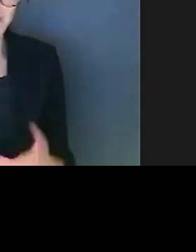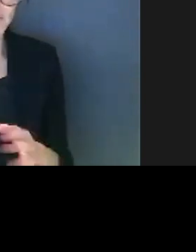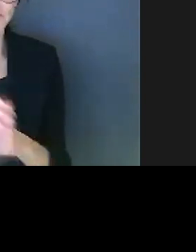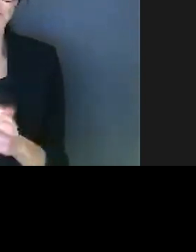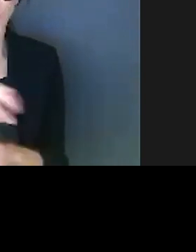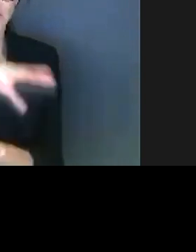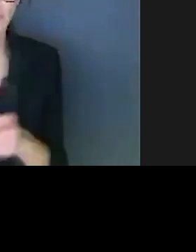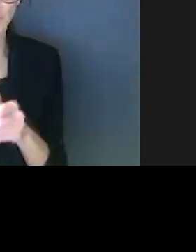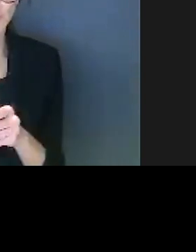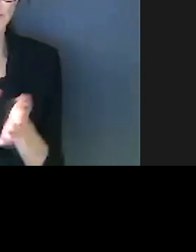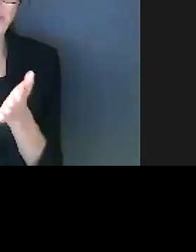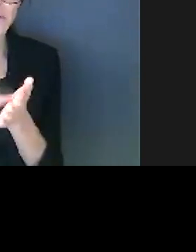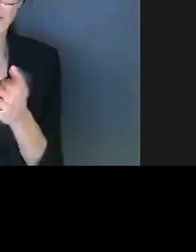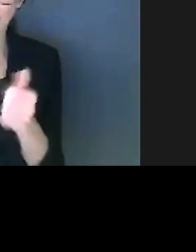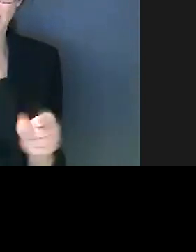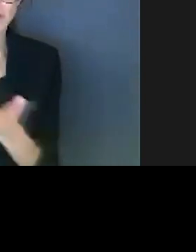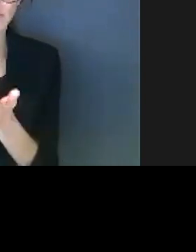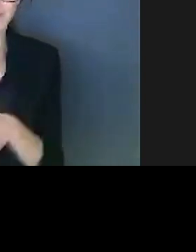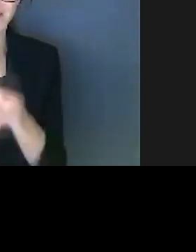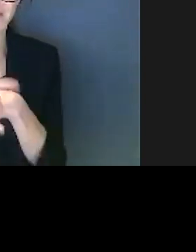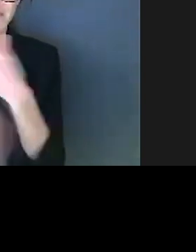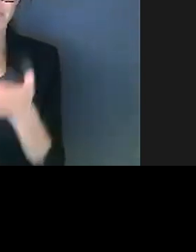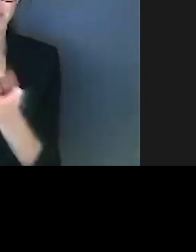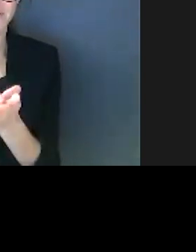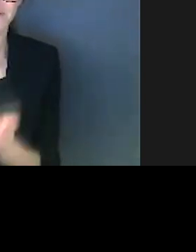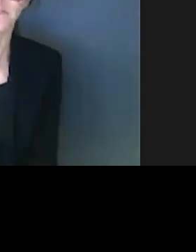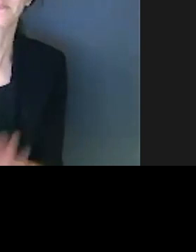are there resources about that?